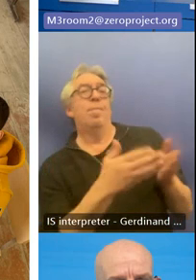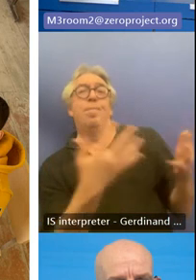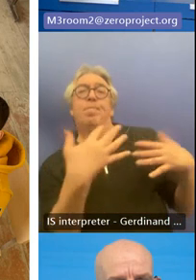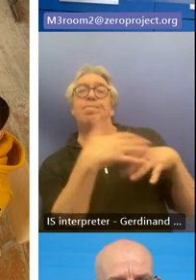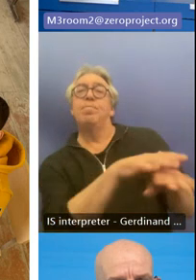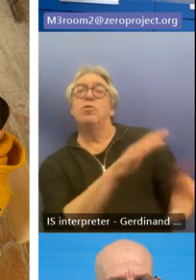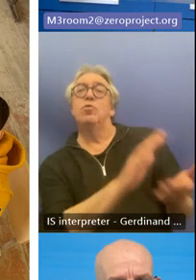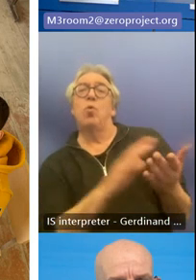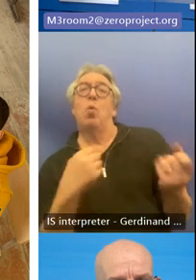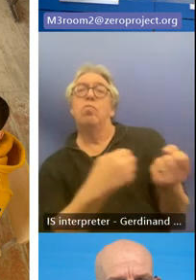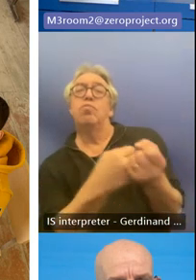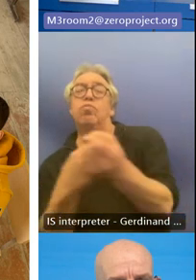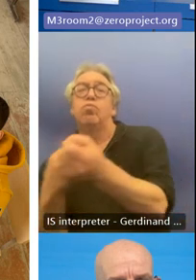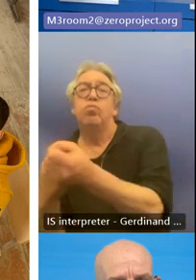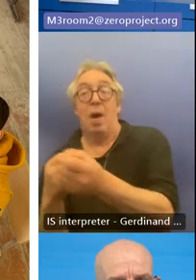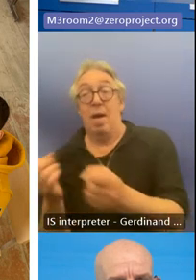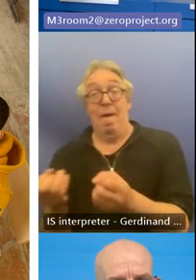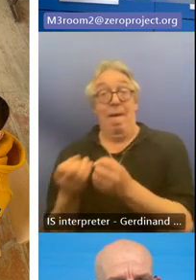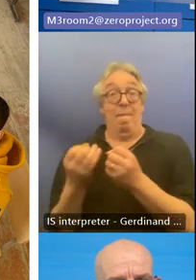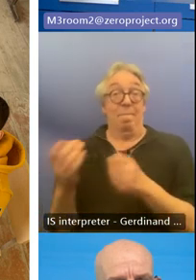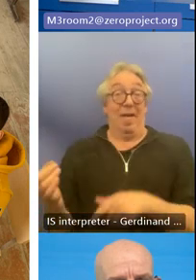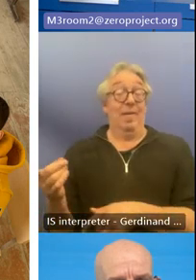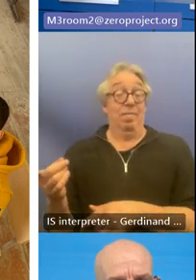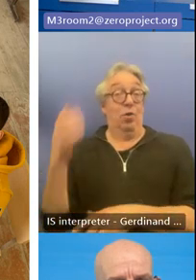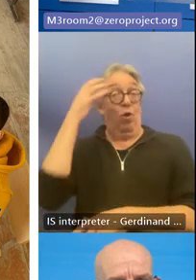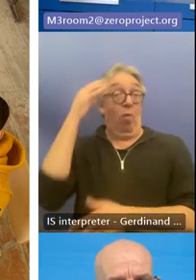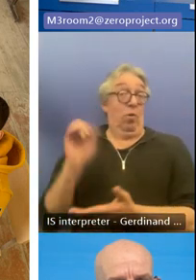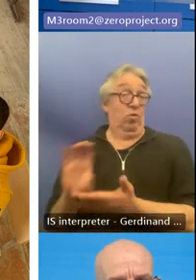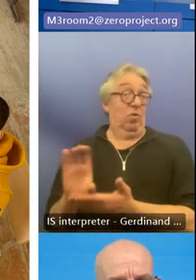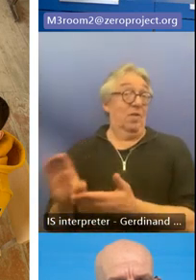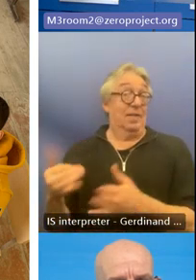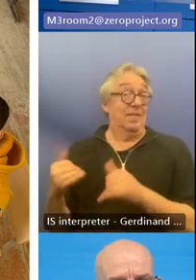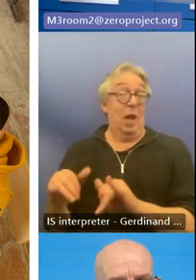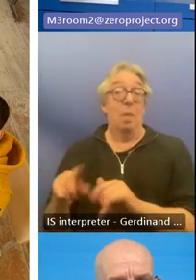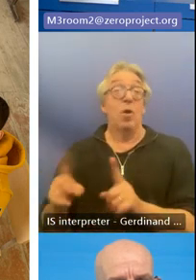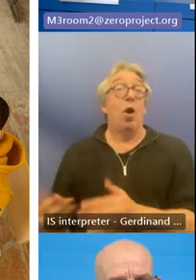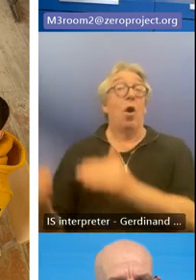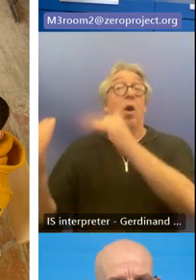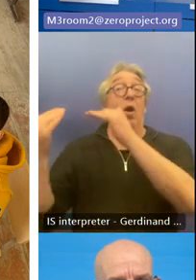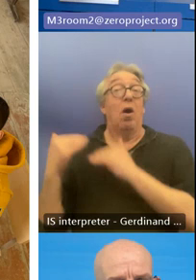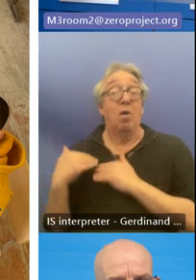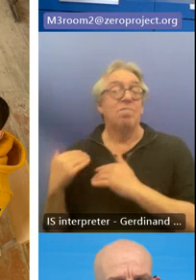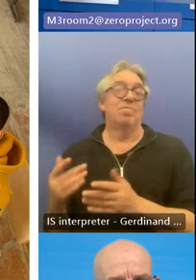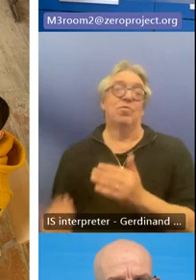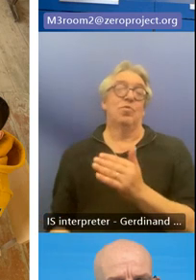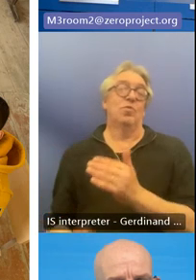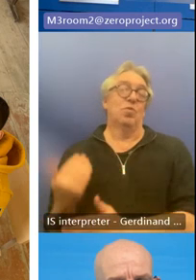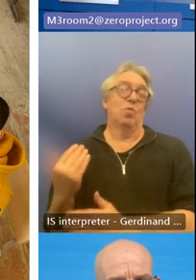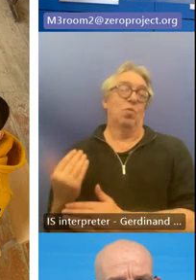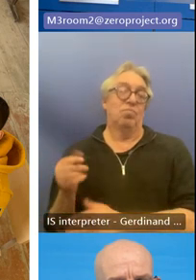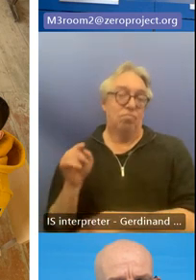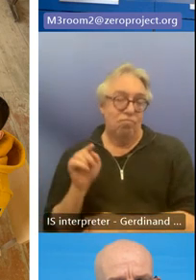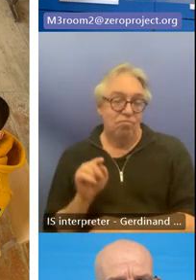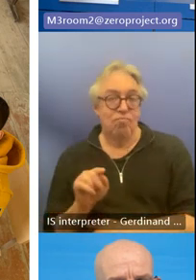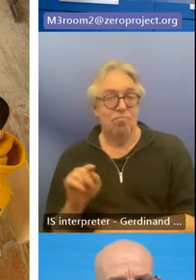as state institutions with new mandatory procedures providing support. And